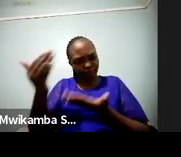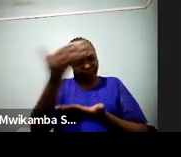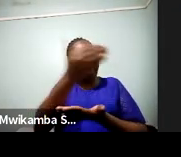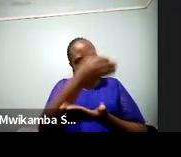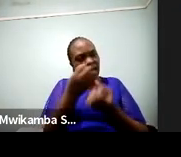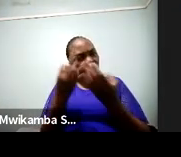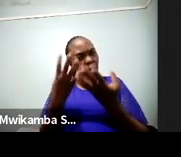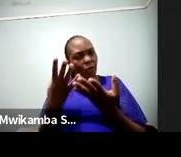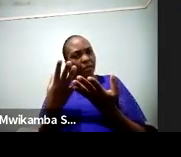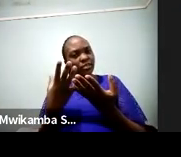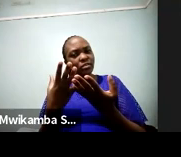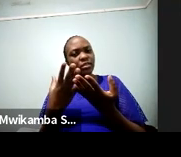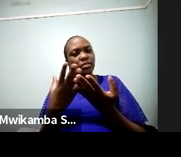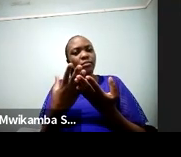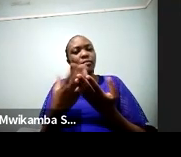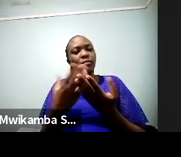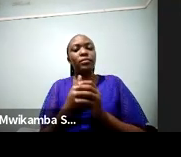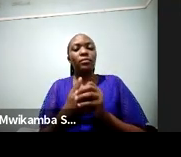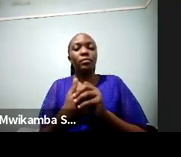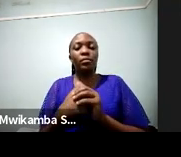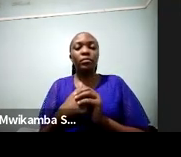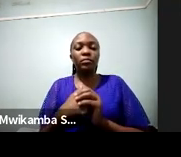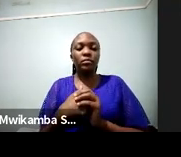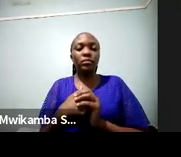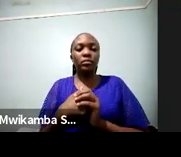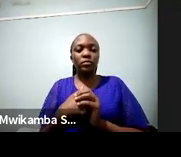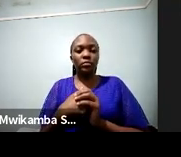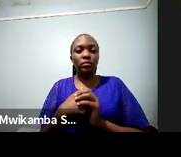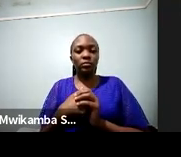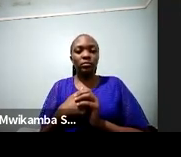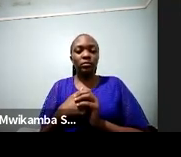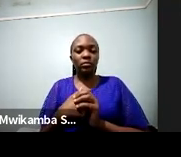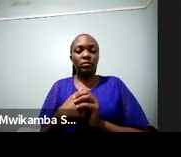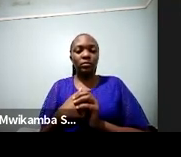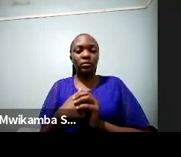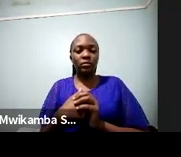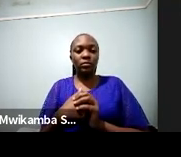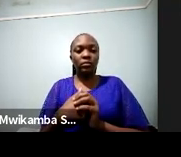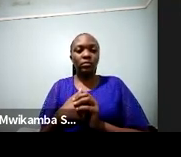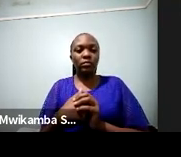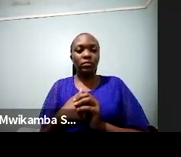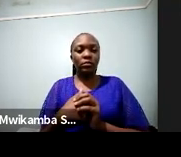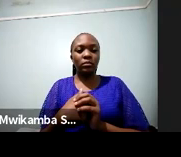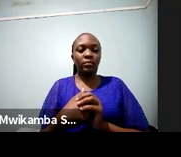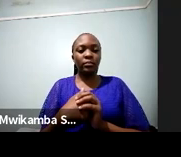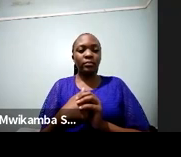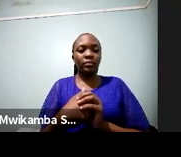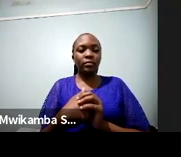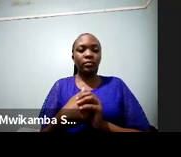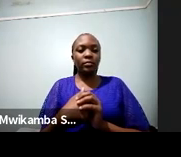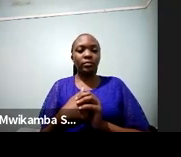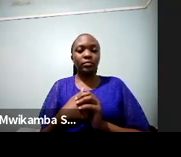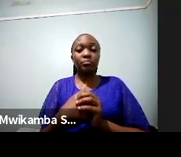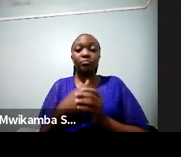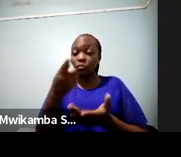hustles, settlements, and any other thing that you have as income to yourself, including donations. If